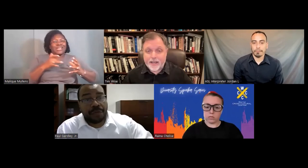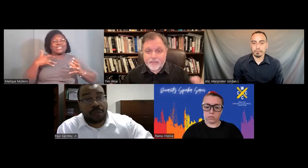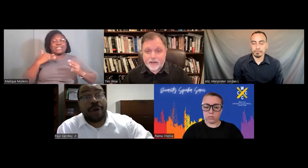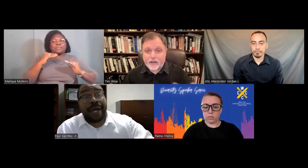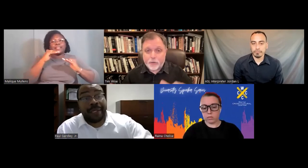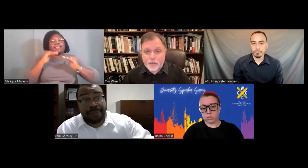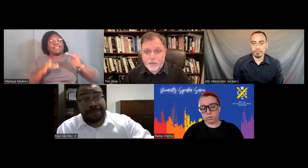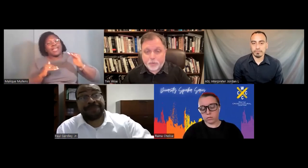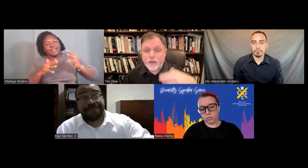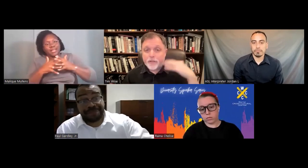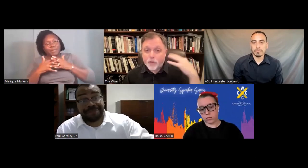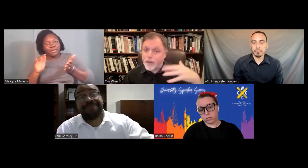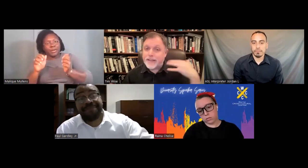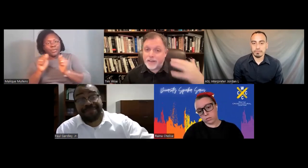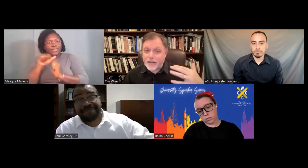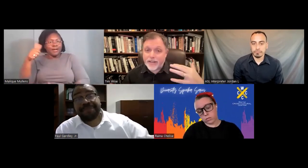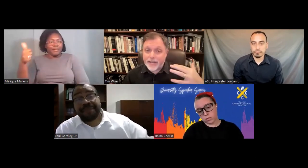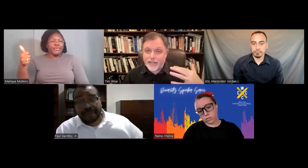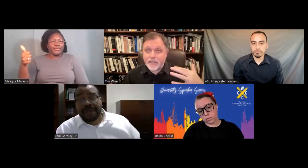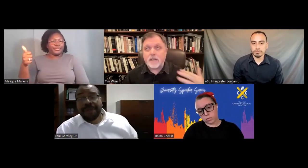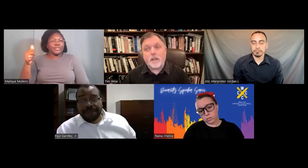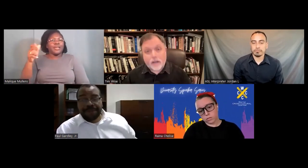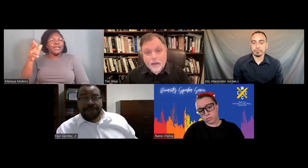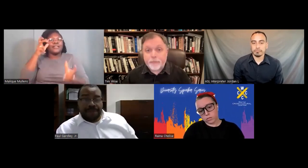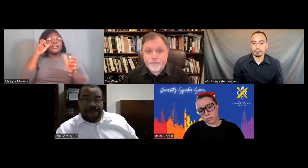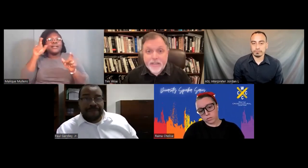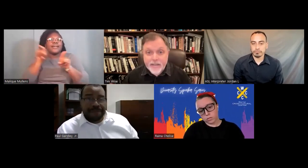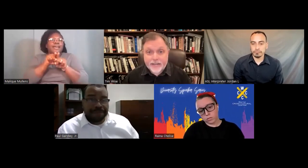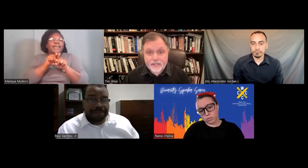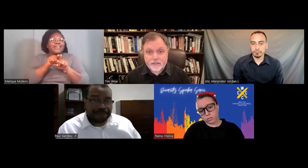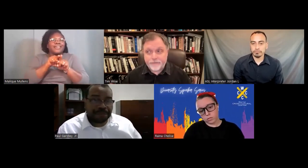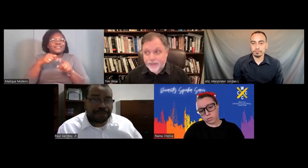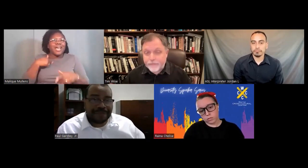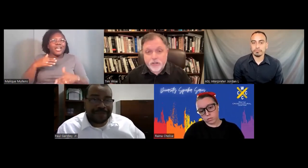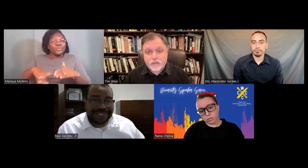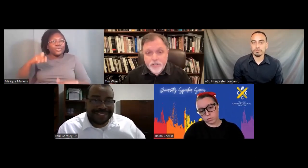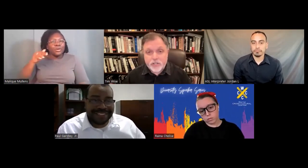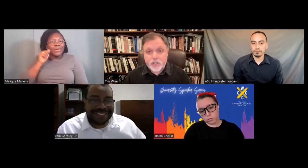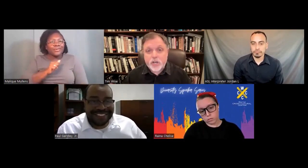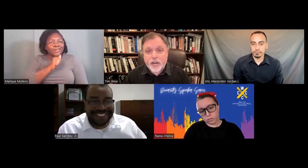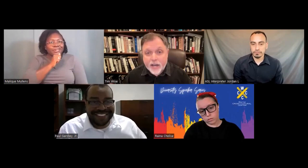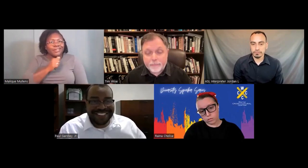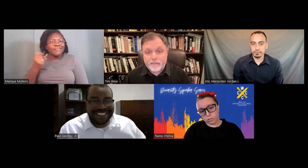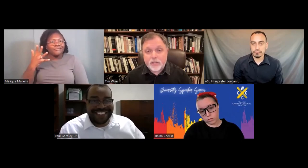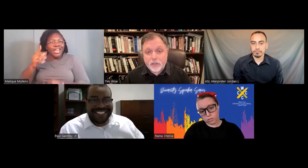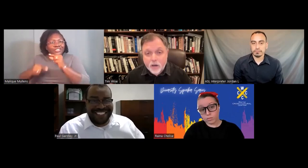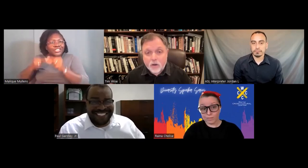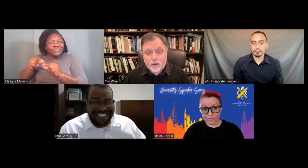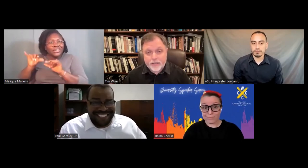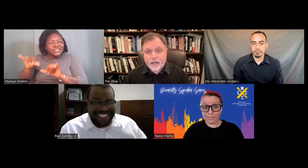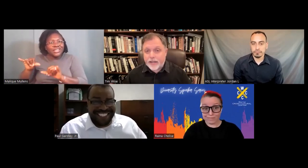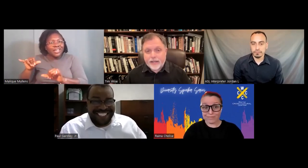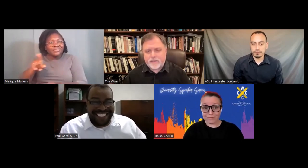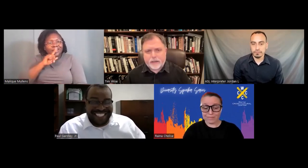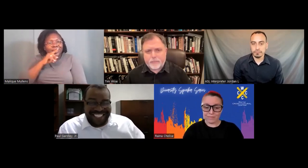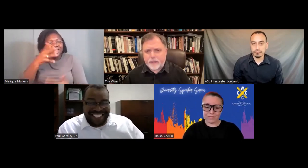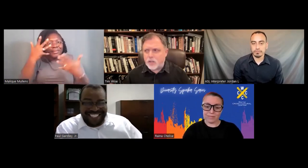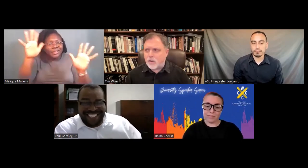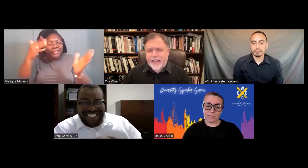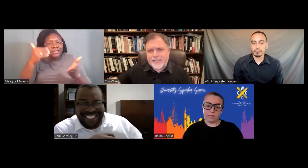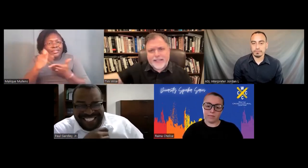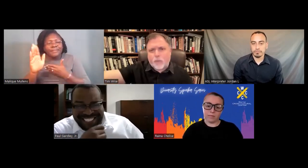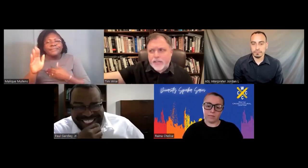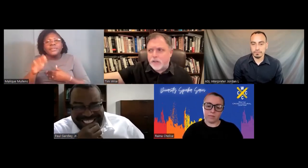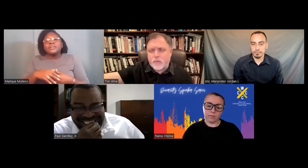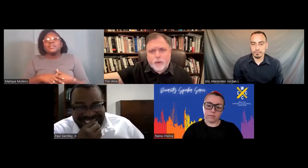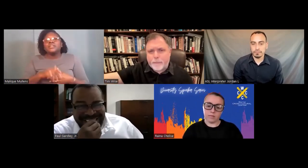American than other people, the way they're hearing it is, I'm from Phoenix, five generations, shut up, leave me alone. And it's like, and you